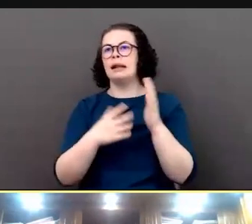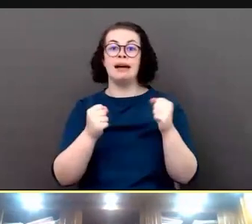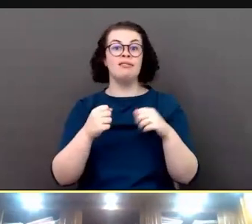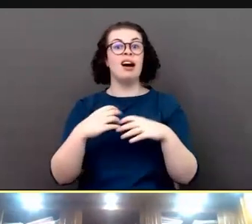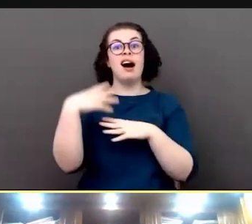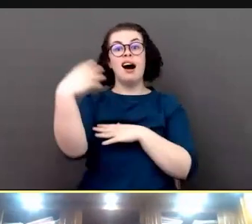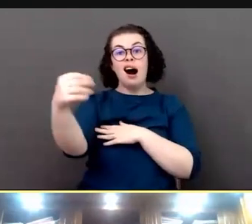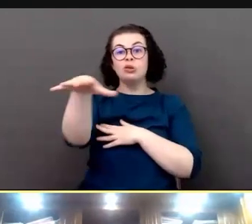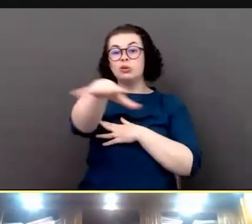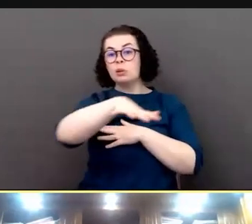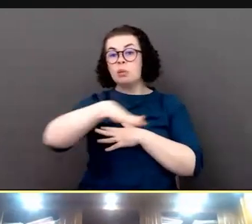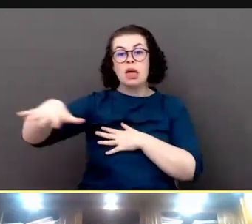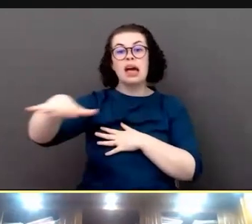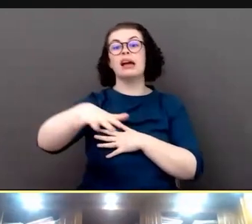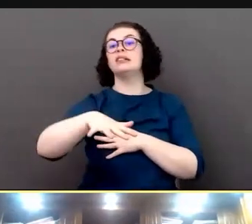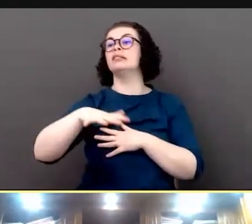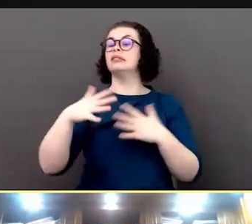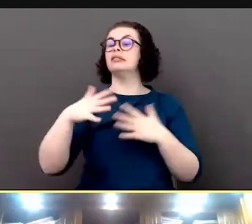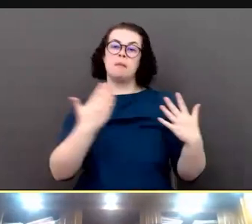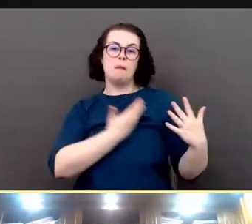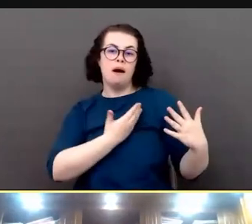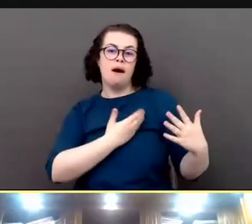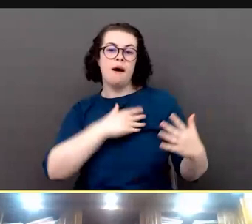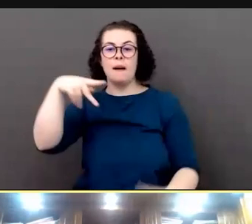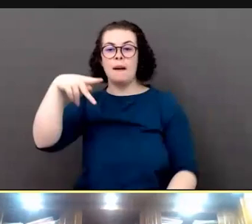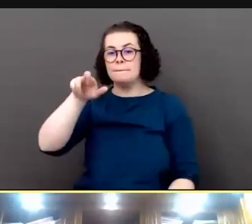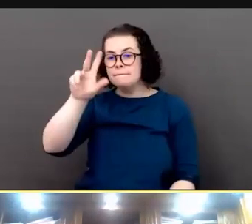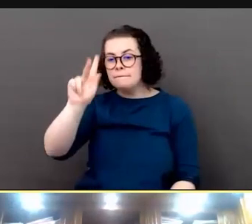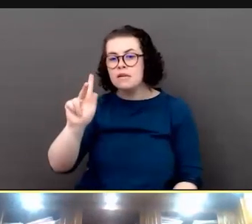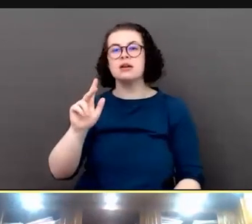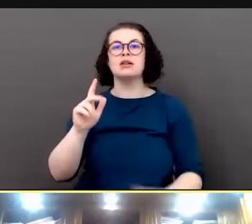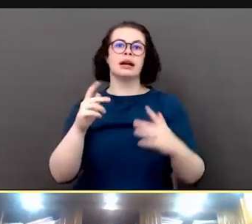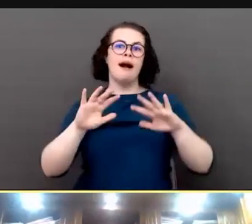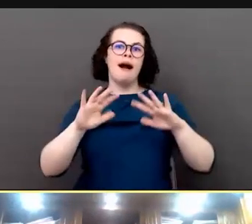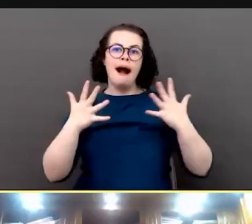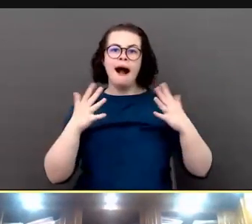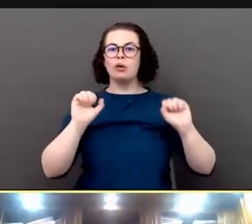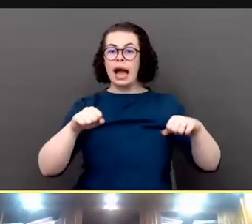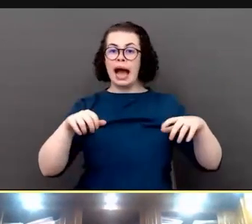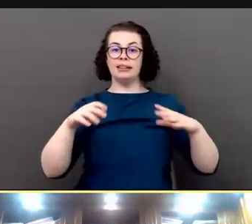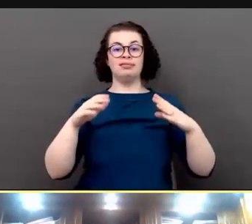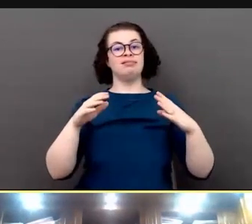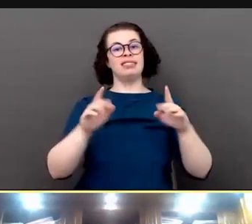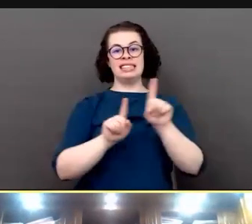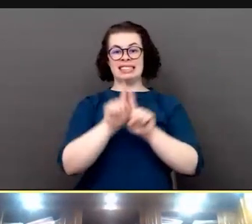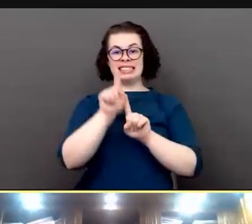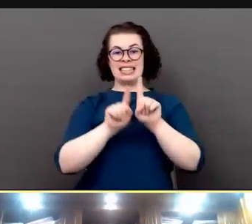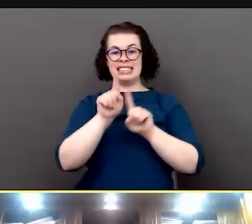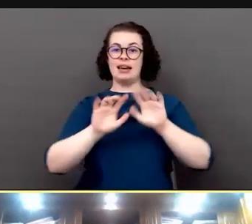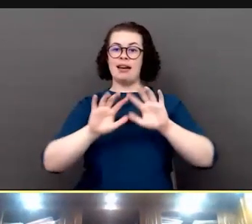and facilities, approaches to buildings, horizontal circulation, vertical circulation, rooms used by the